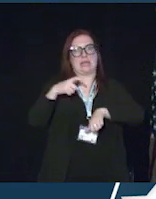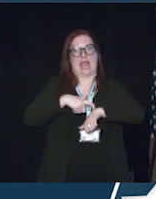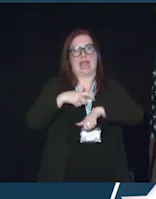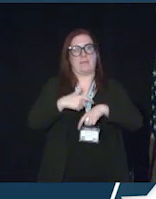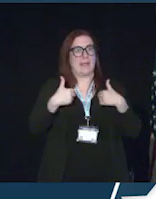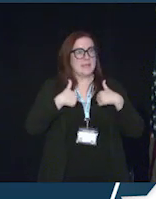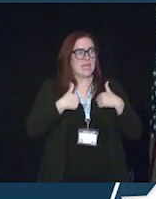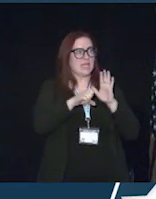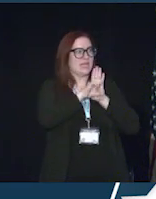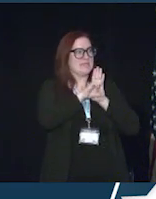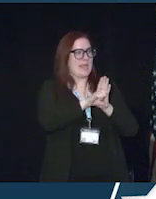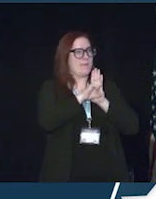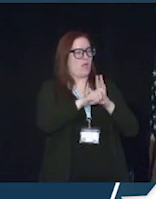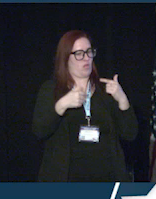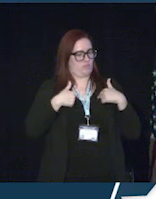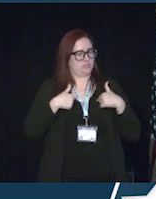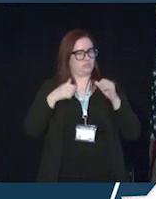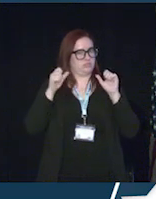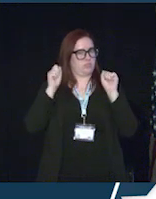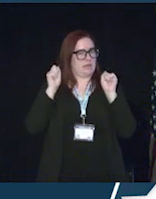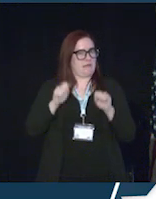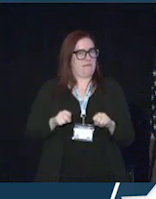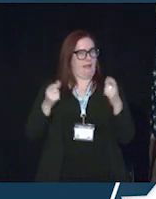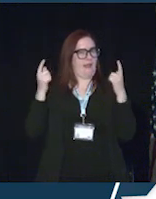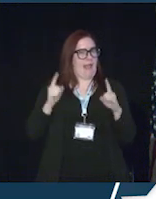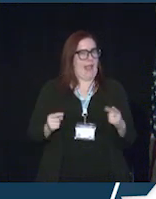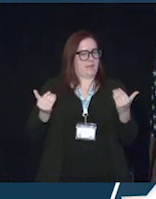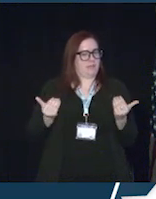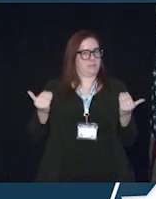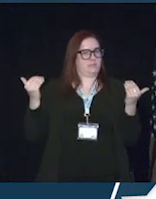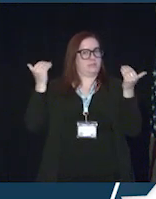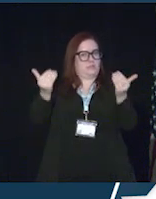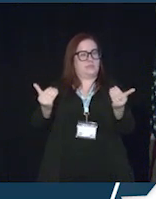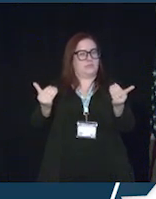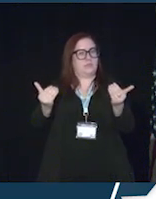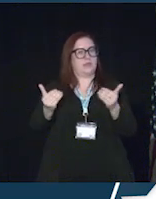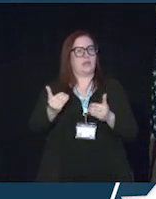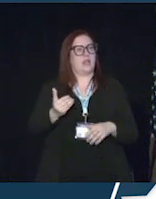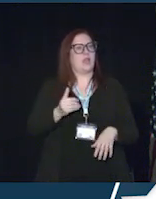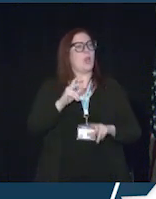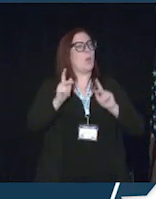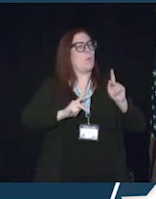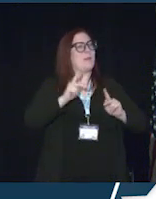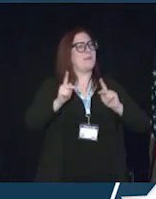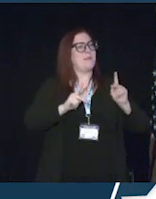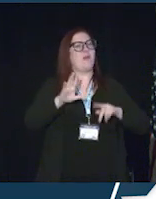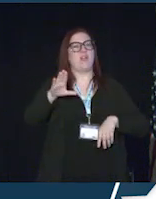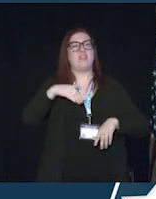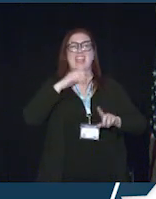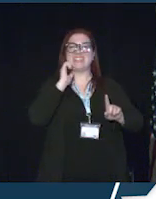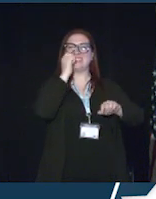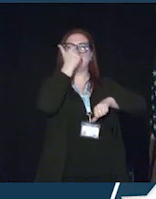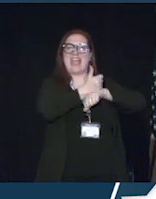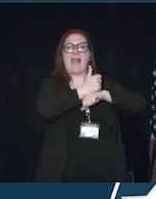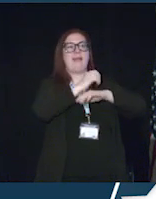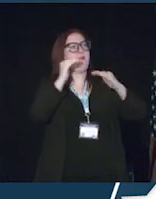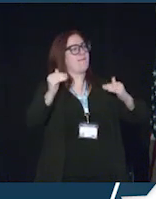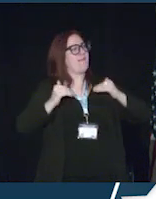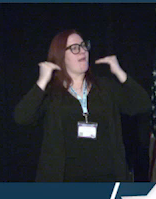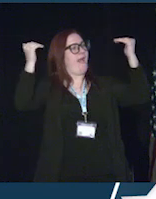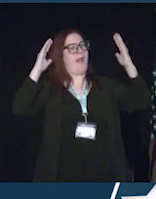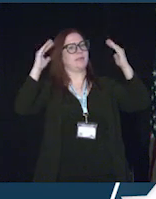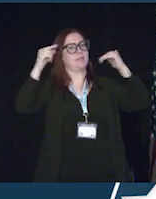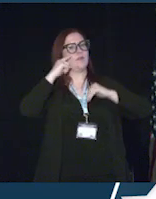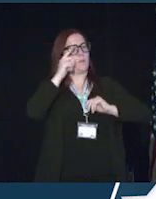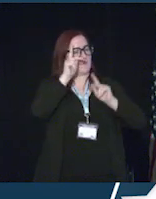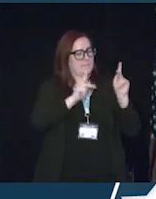an example of what can happen when people have high expectations for people with Down